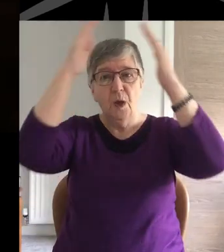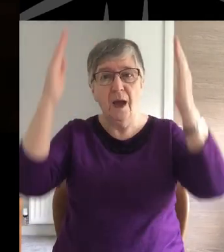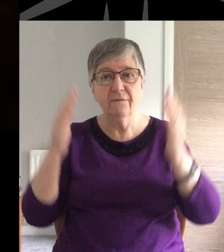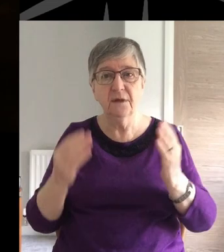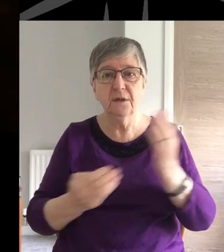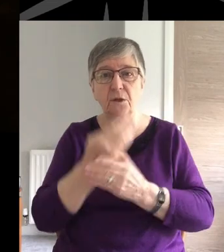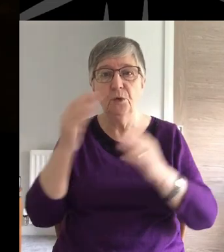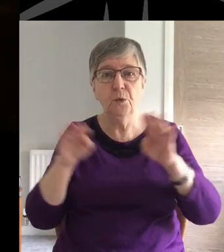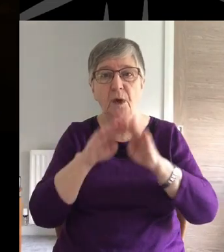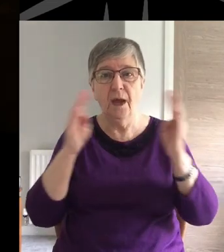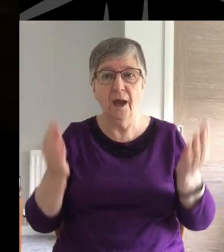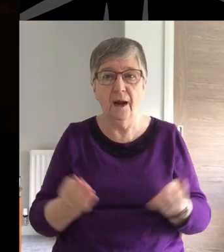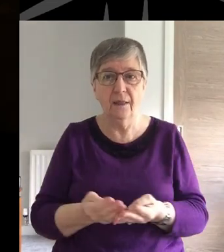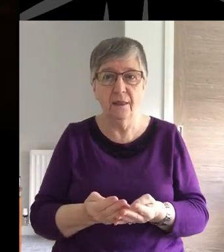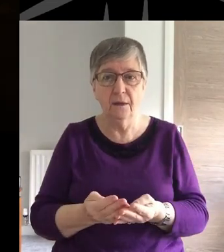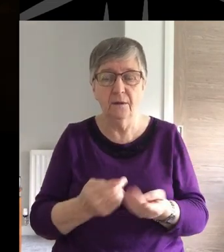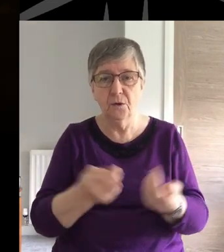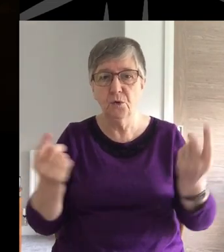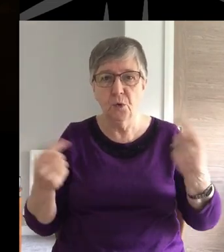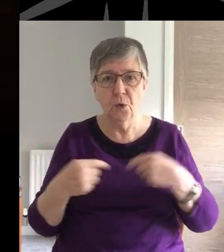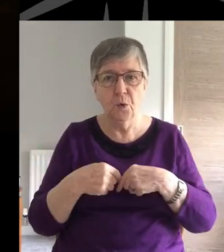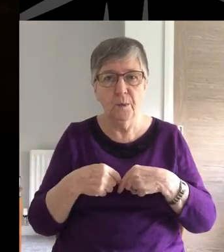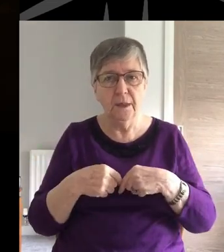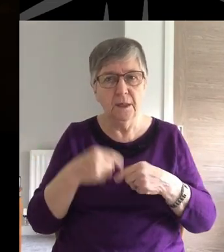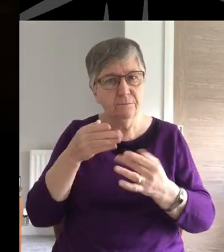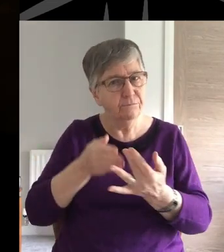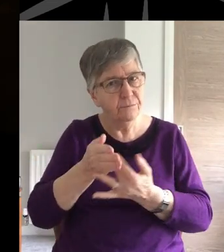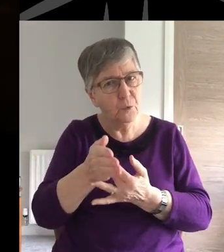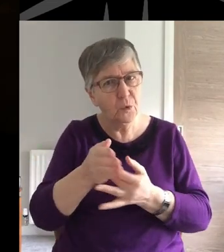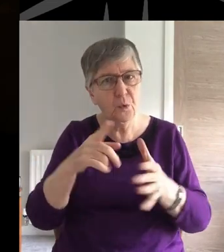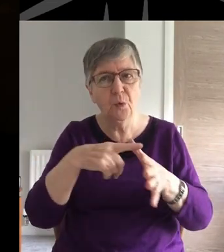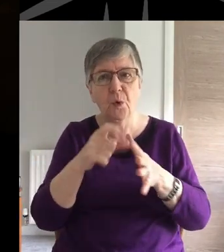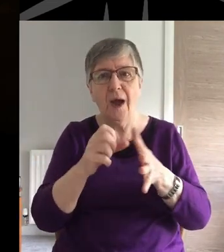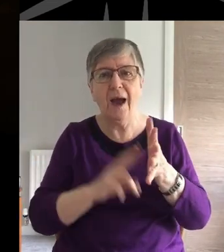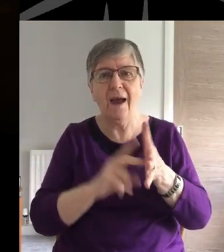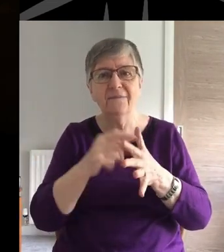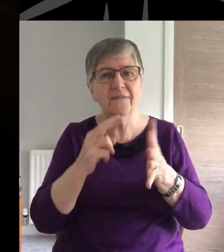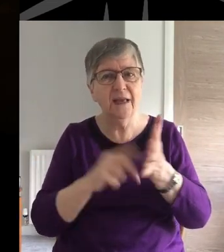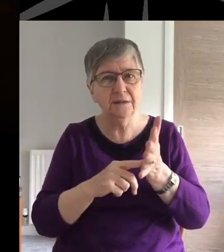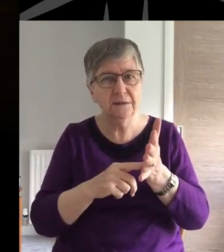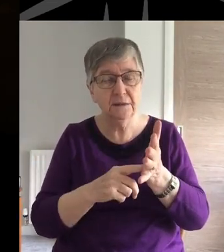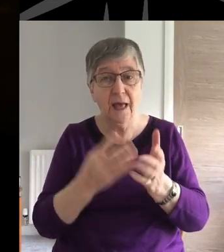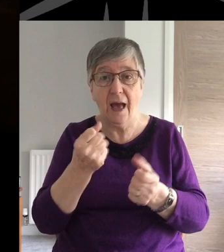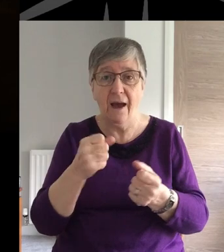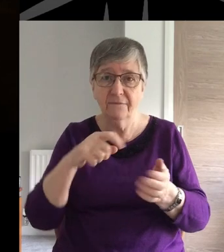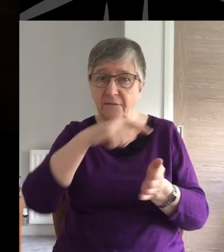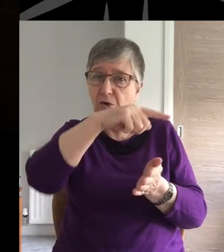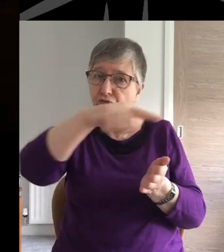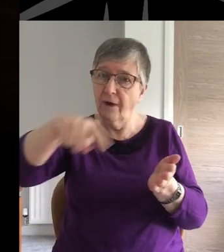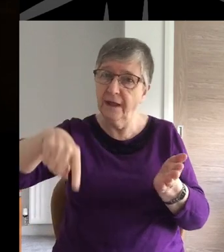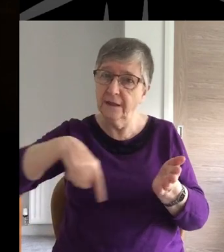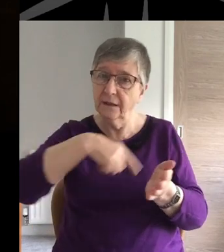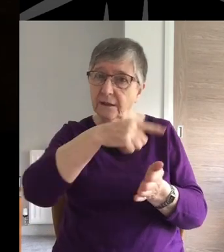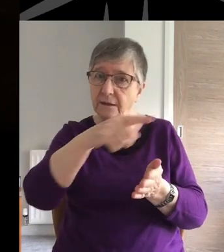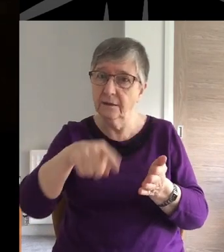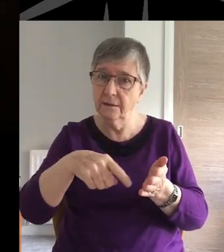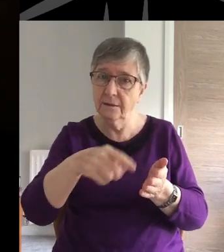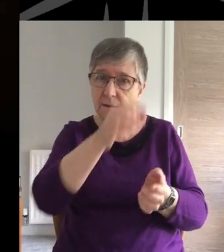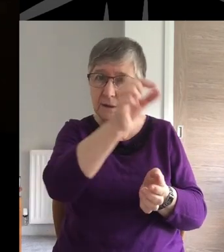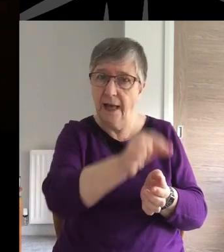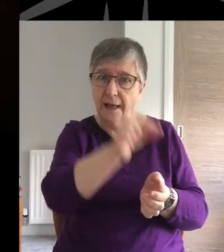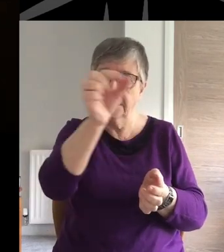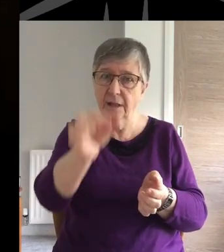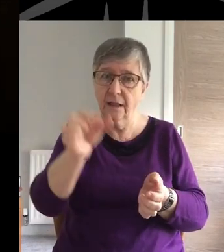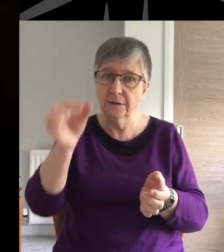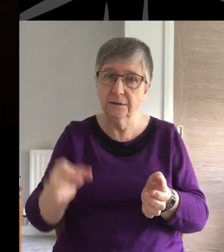So we observe this season of Advent, and we've usually had in here again our Advent ring. The fact